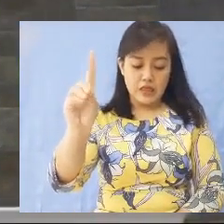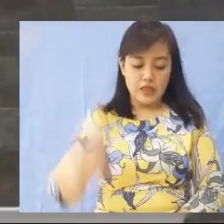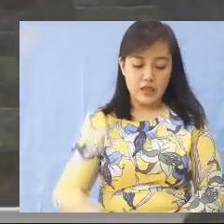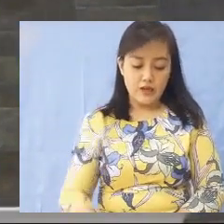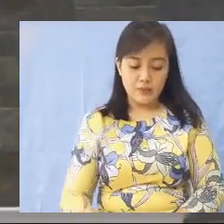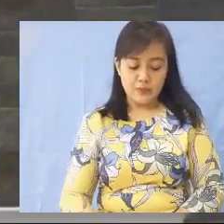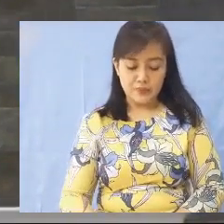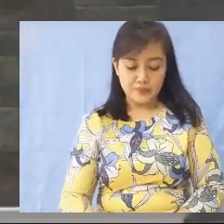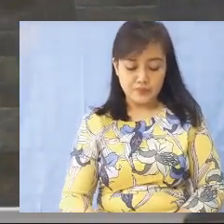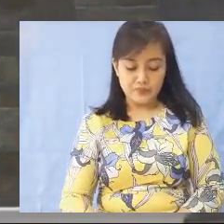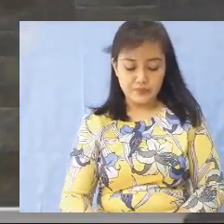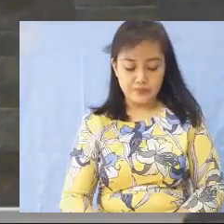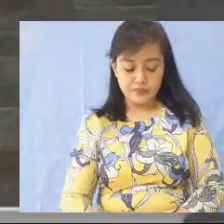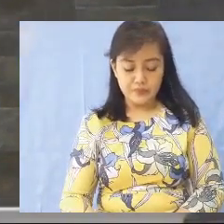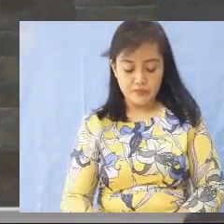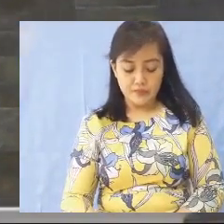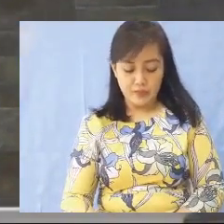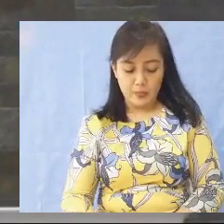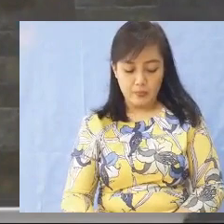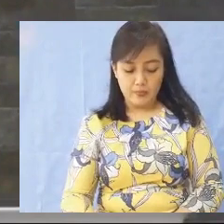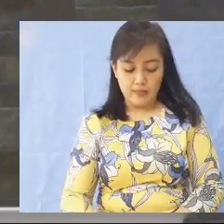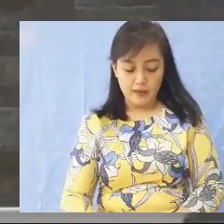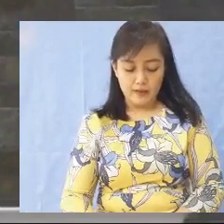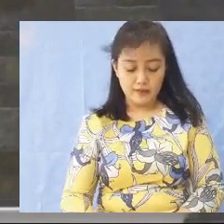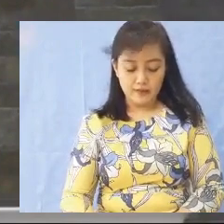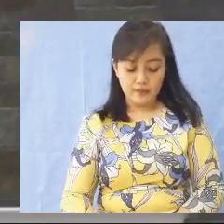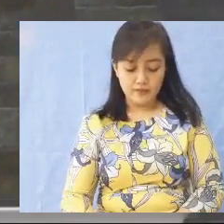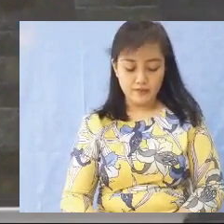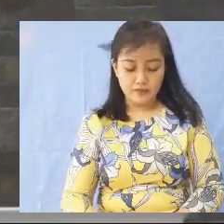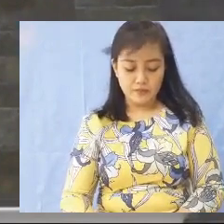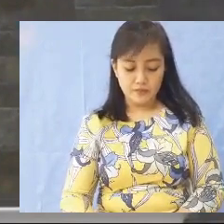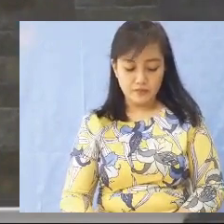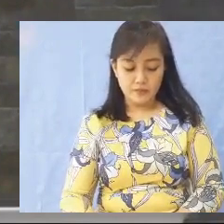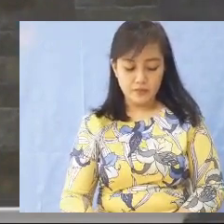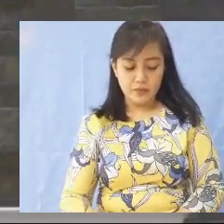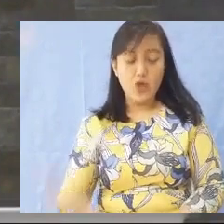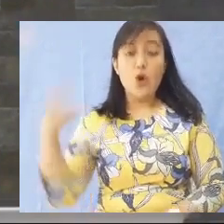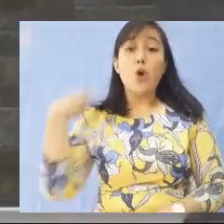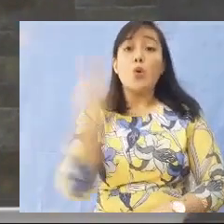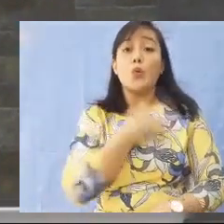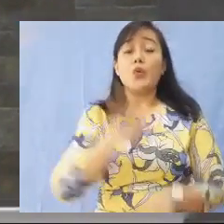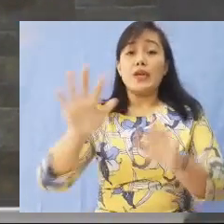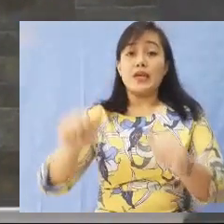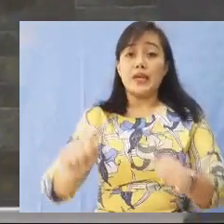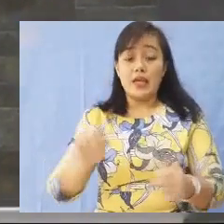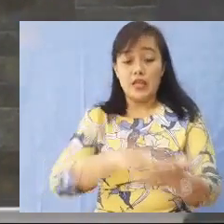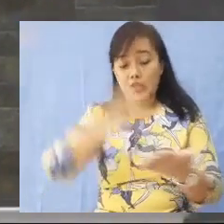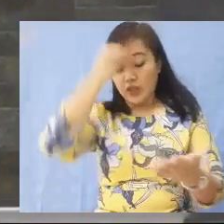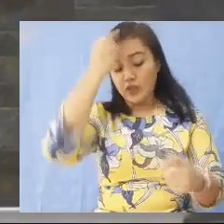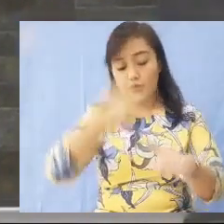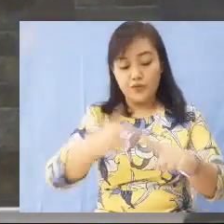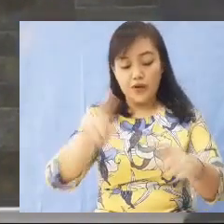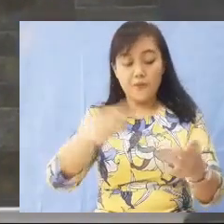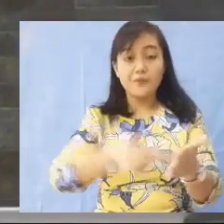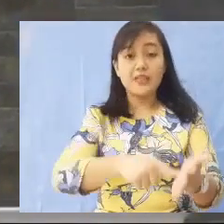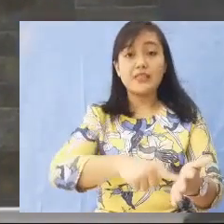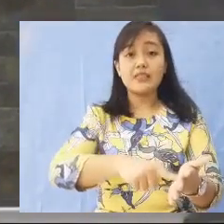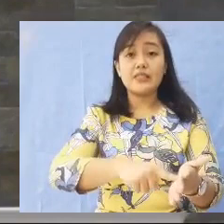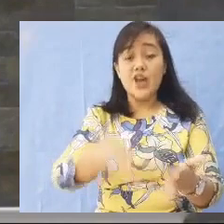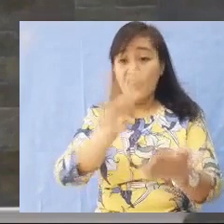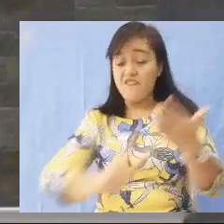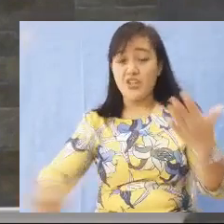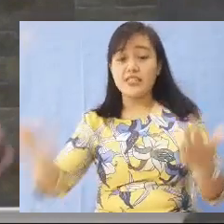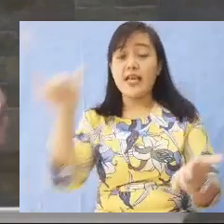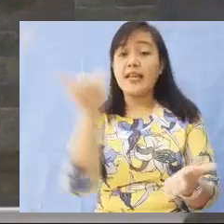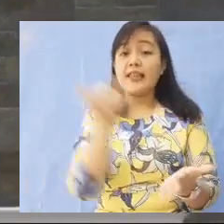is concerned, makikita nyo po dito yung trabaho ng banal na Espiritu to wash us and to cleanse us mula dun